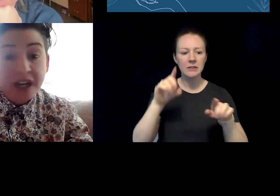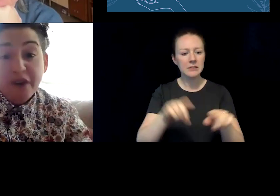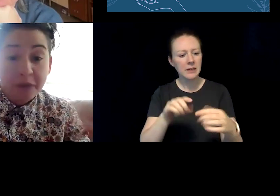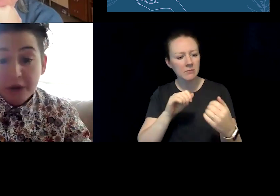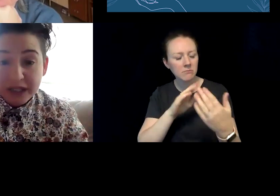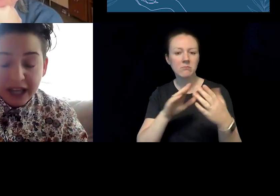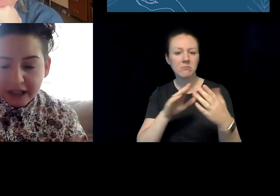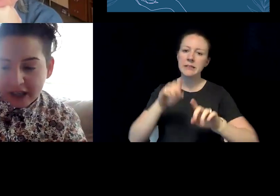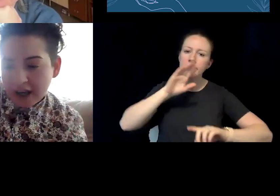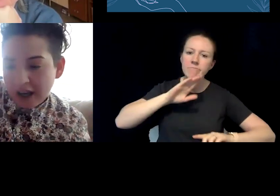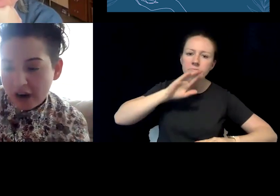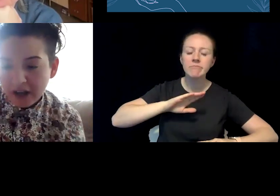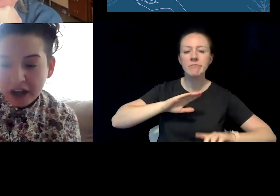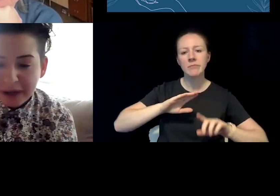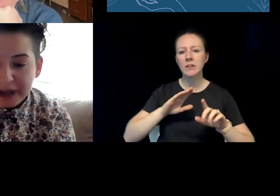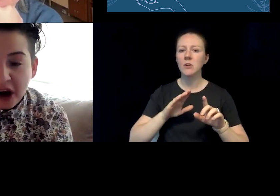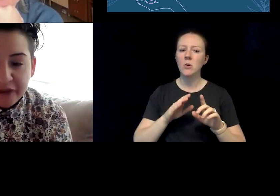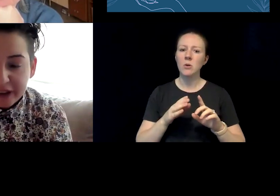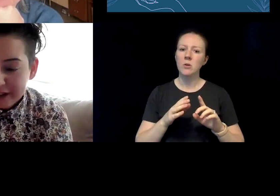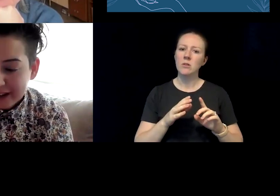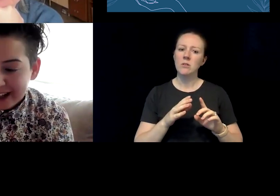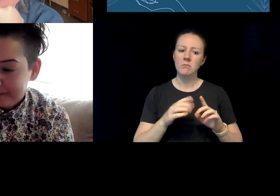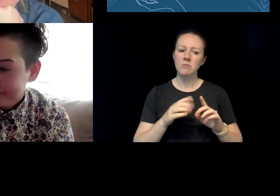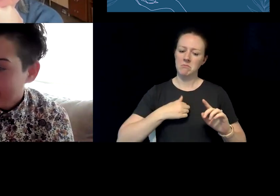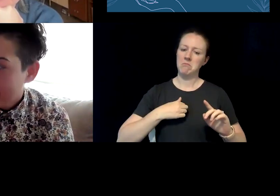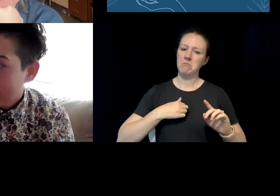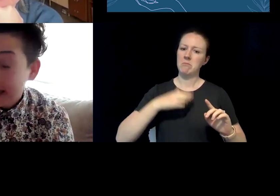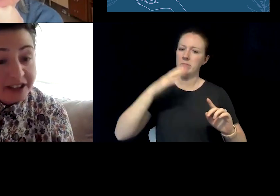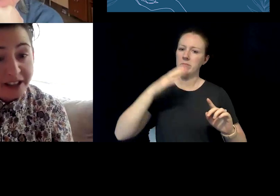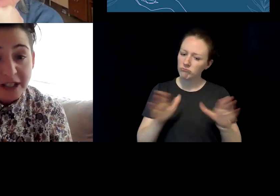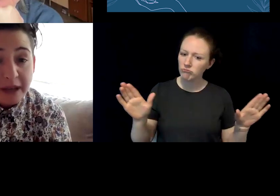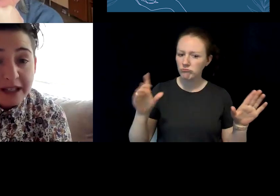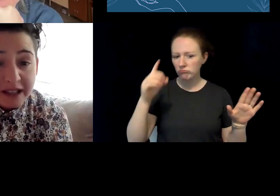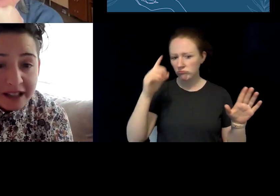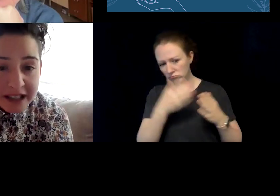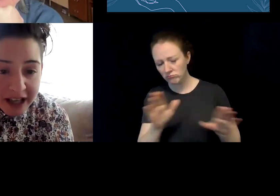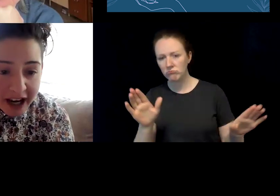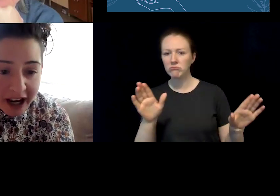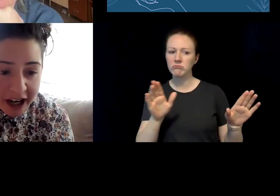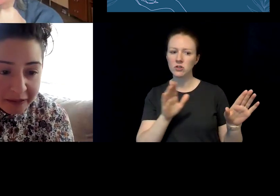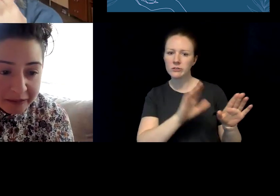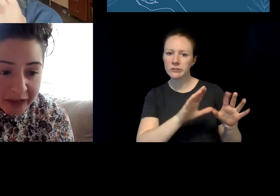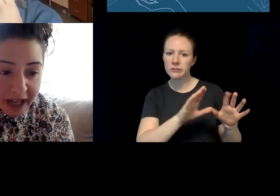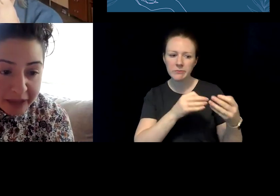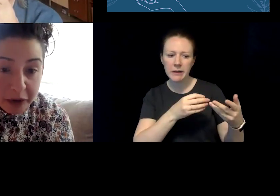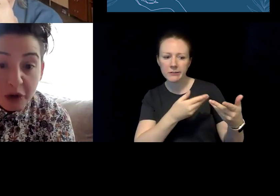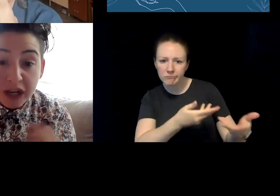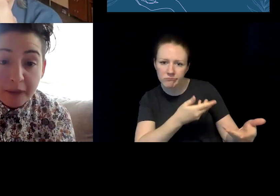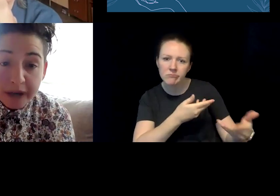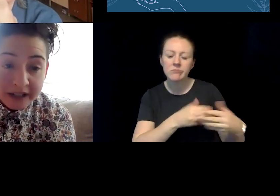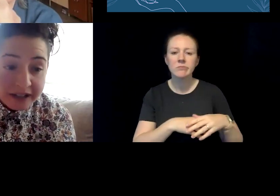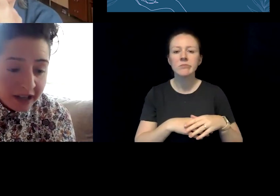actually hear from those that are not maybe often in the theater spaces, and be